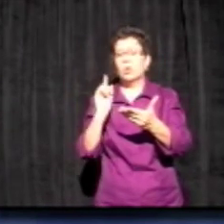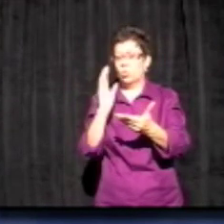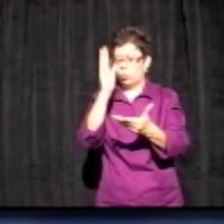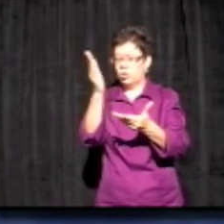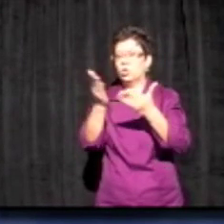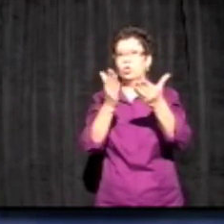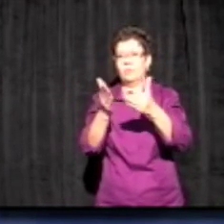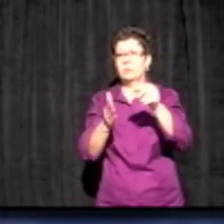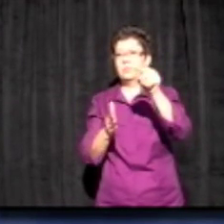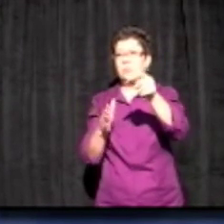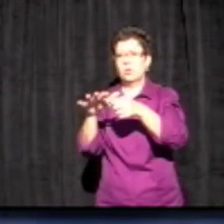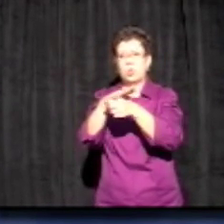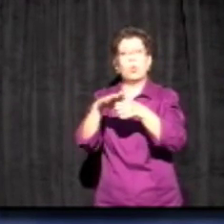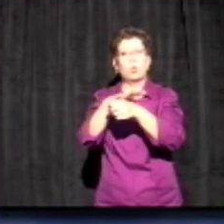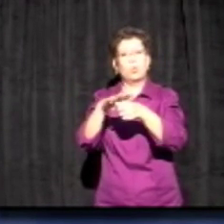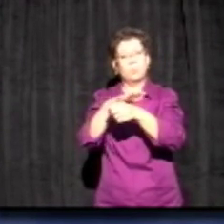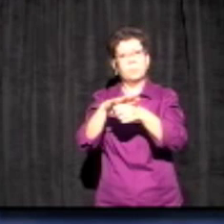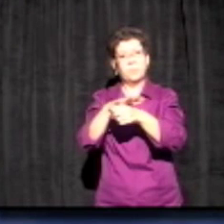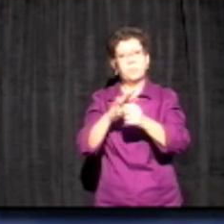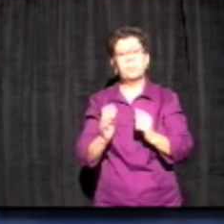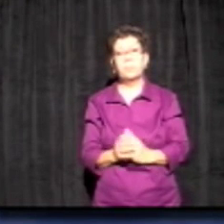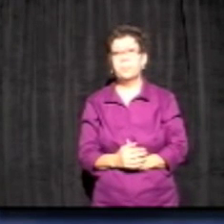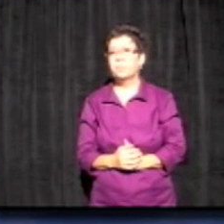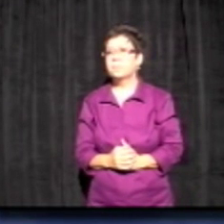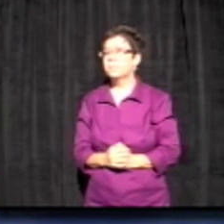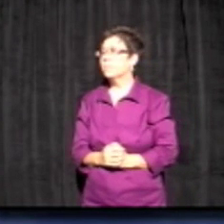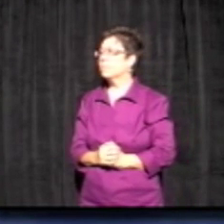serviced locally for you.